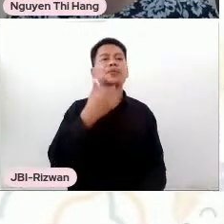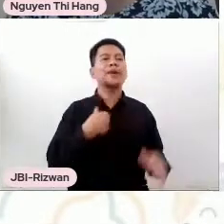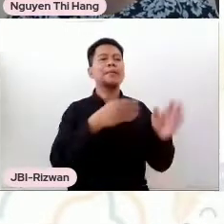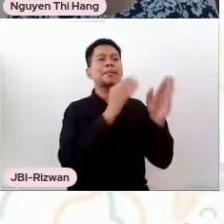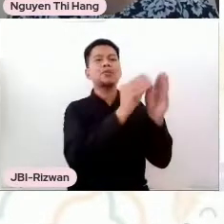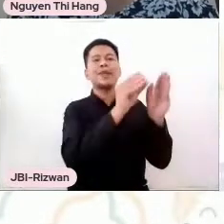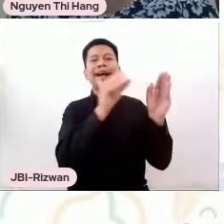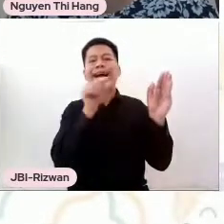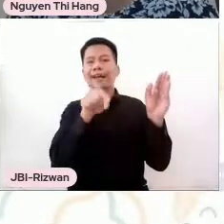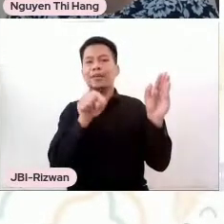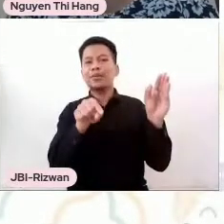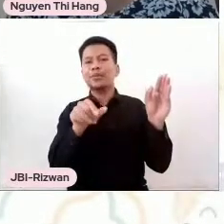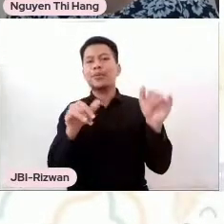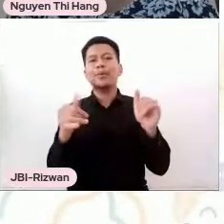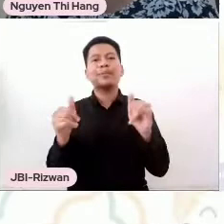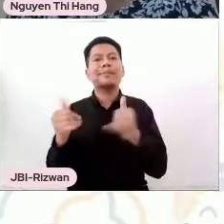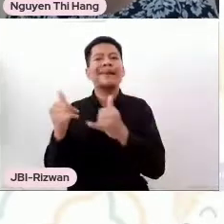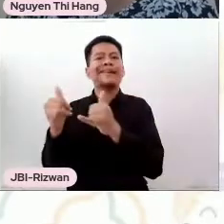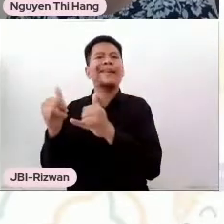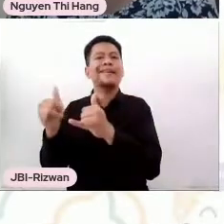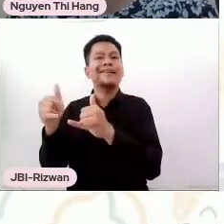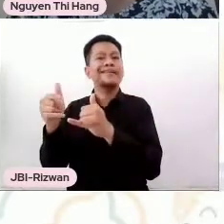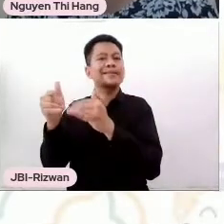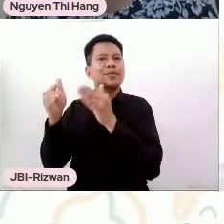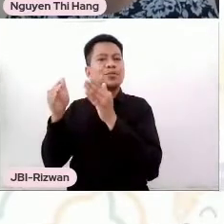the tactile book.